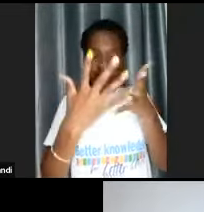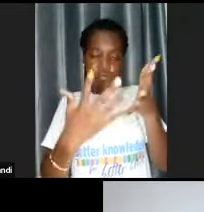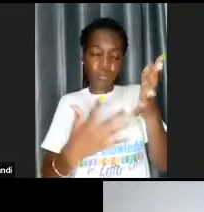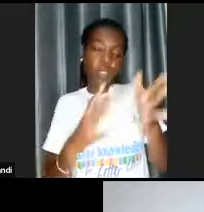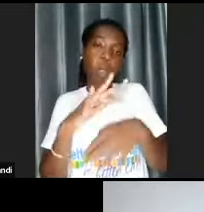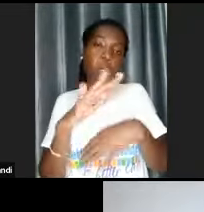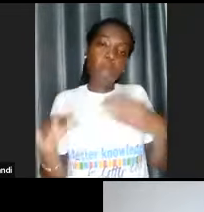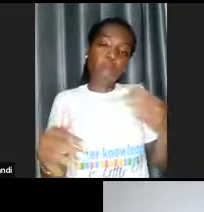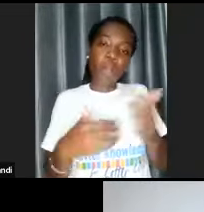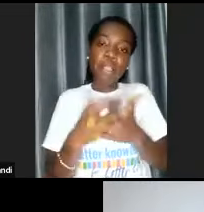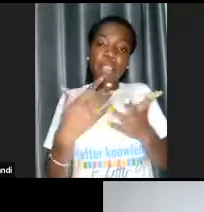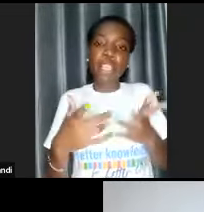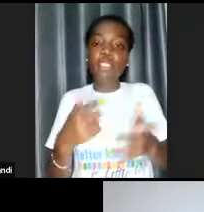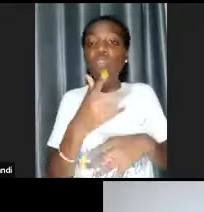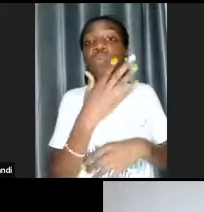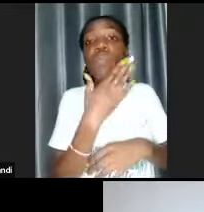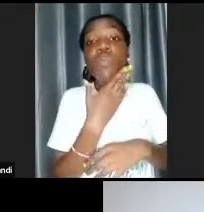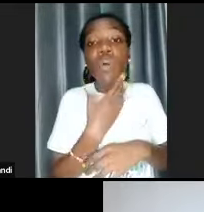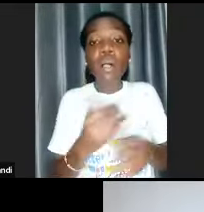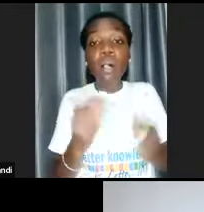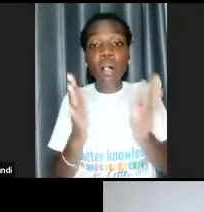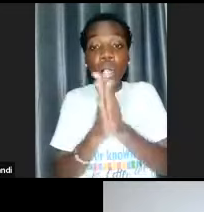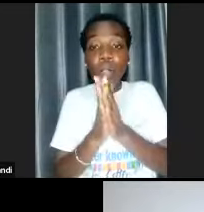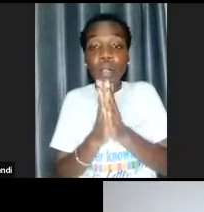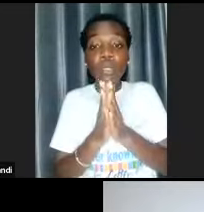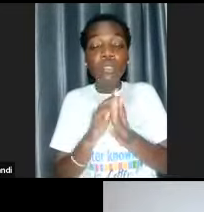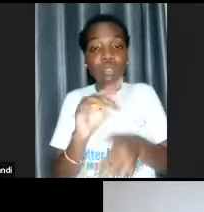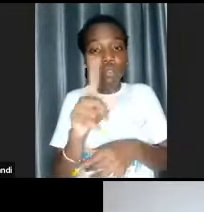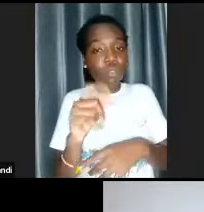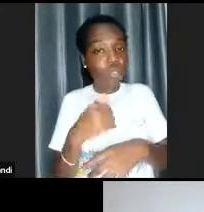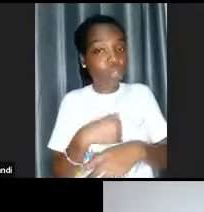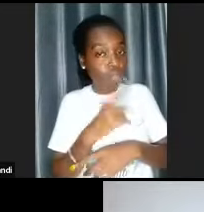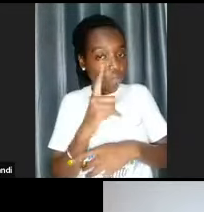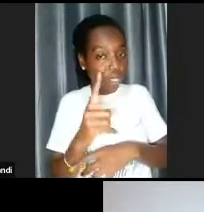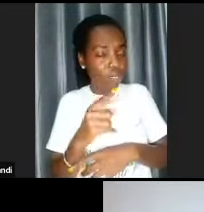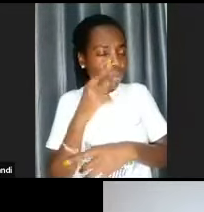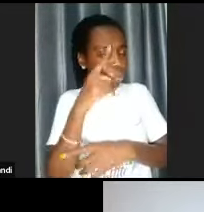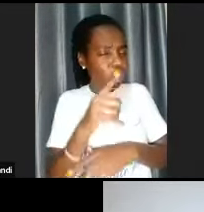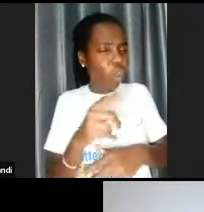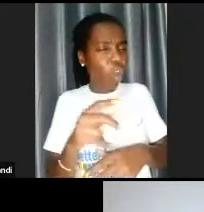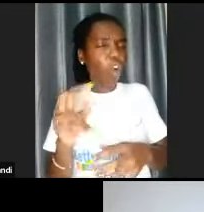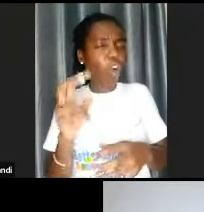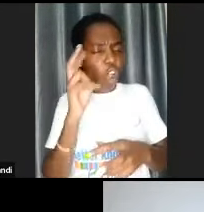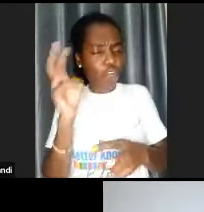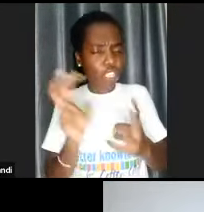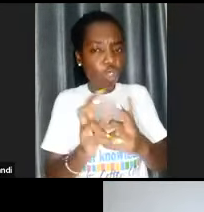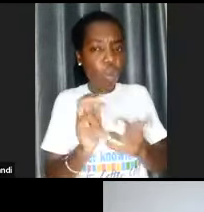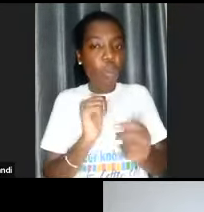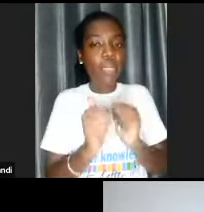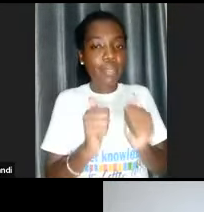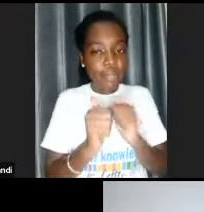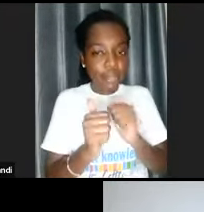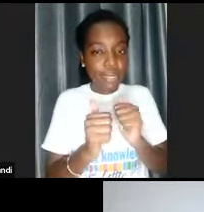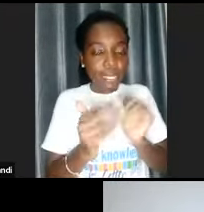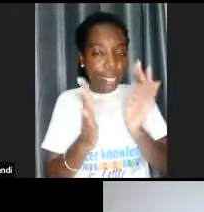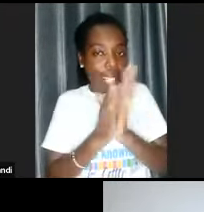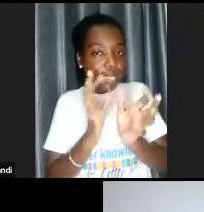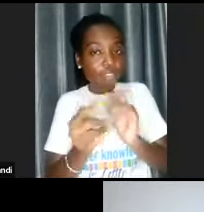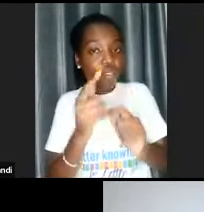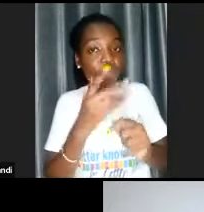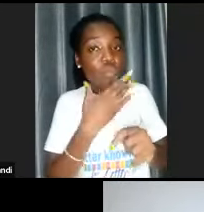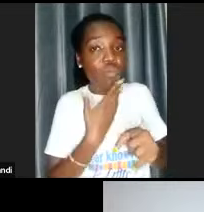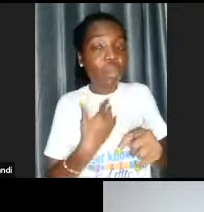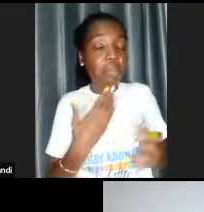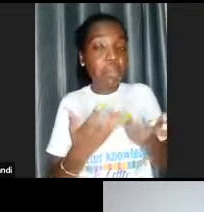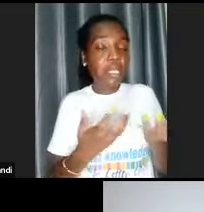always question I ask people is, what are your convictions? Now, if you are to go into the science of conviction, science on